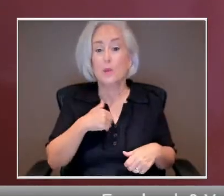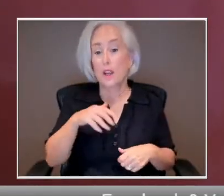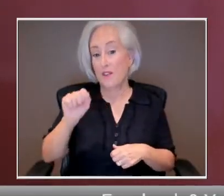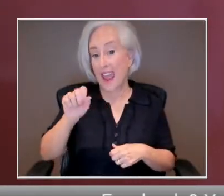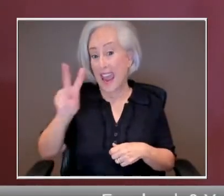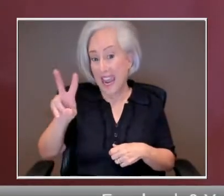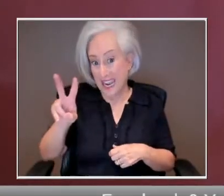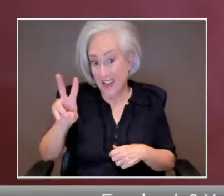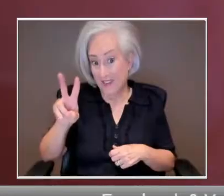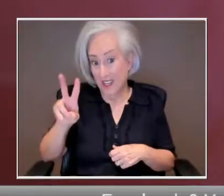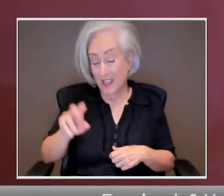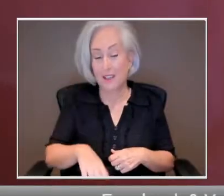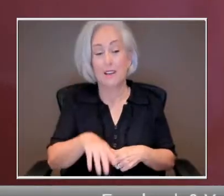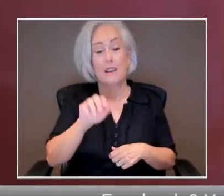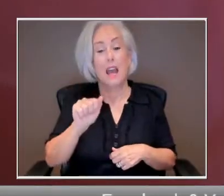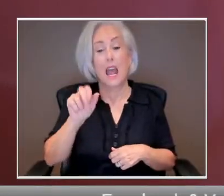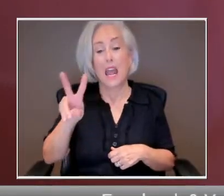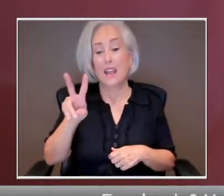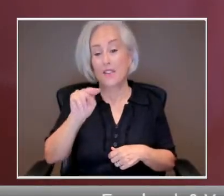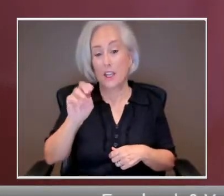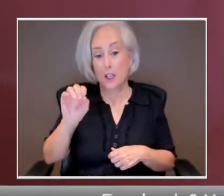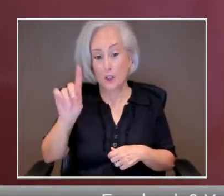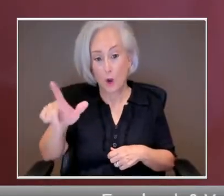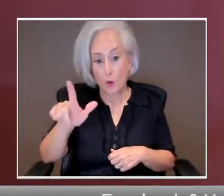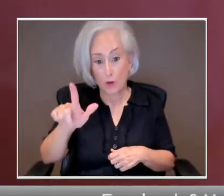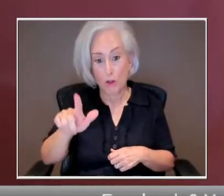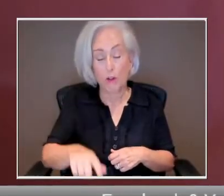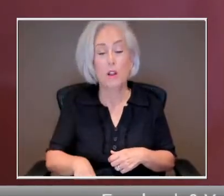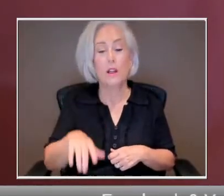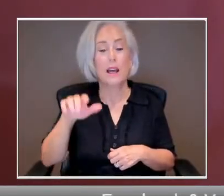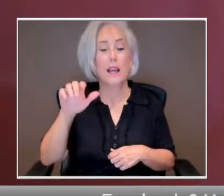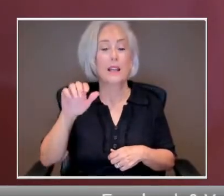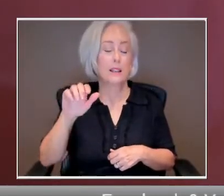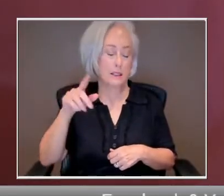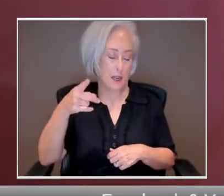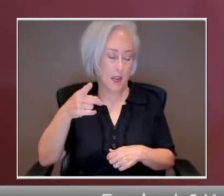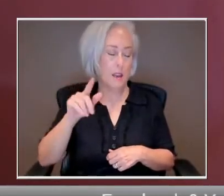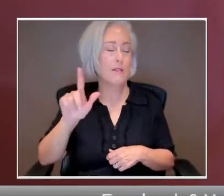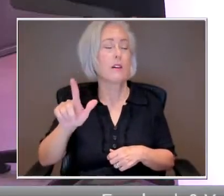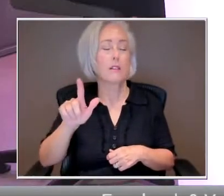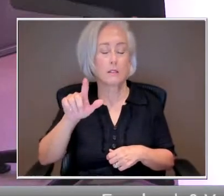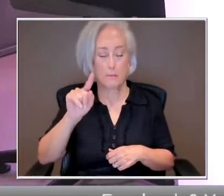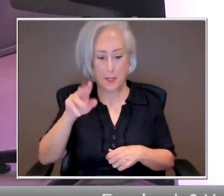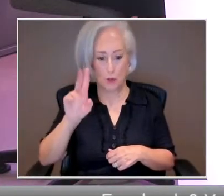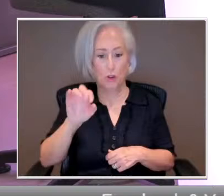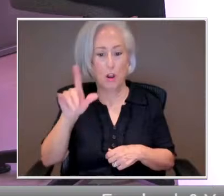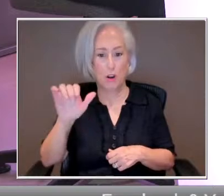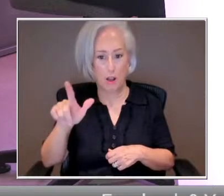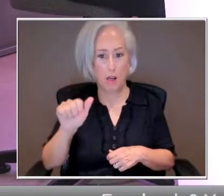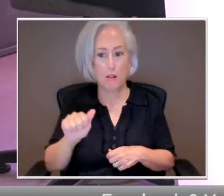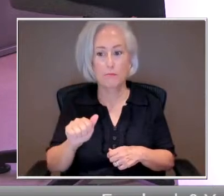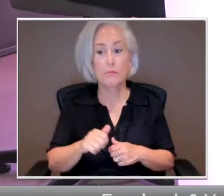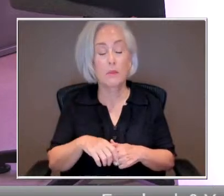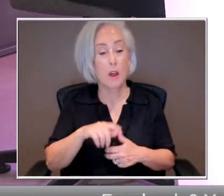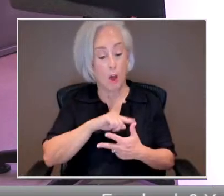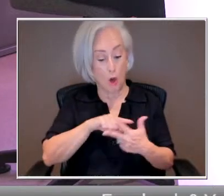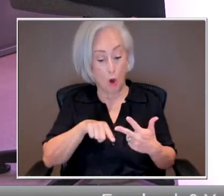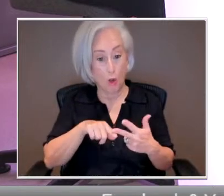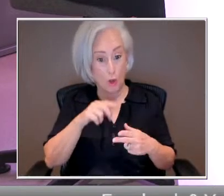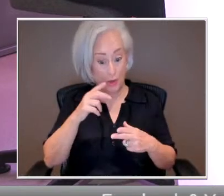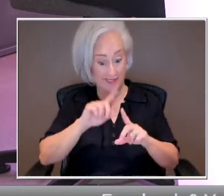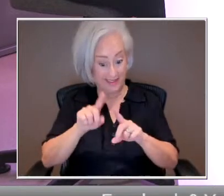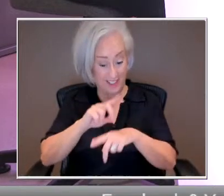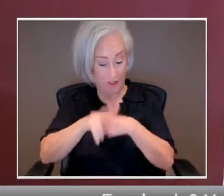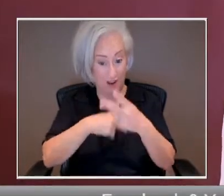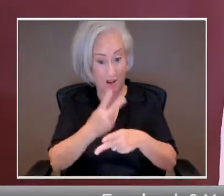AV nodal reentrant tachycardia, and atrial tachycardia. Those are the three main common types. And do all those names just mean it's coming from a different part?